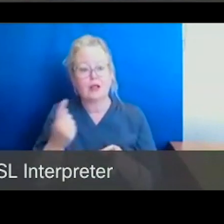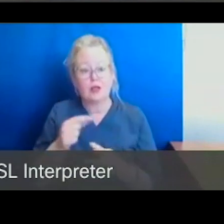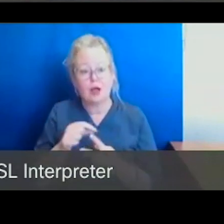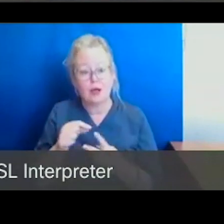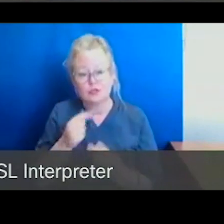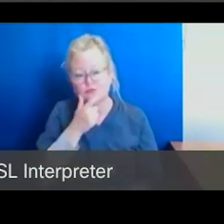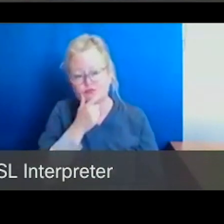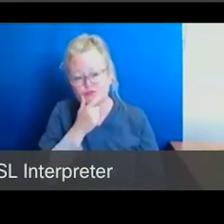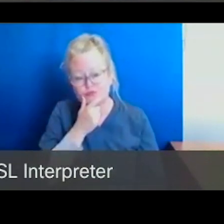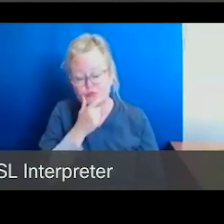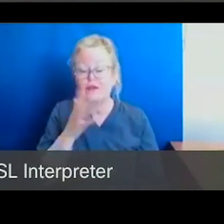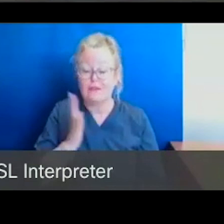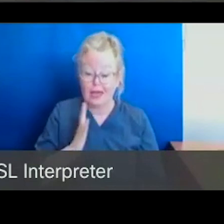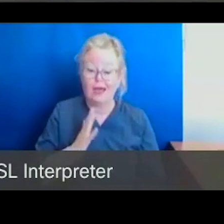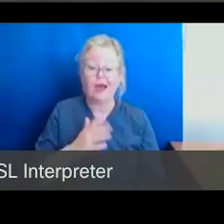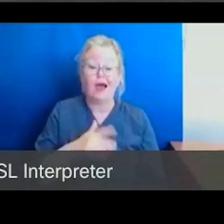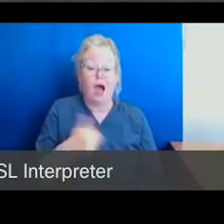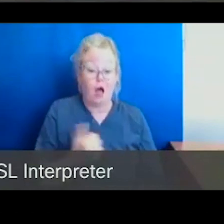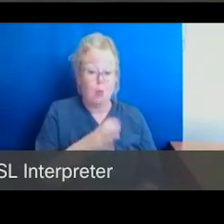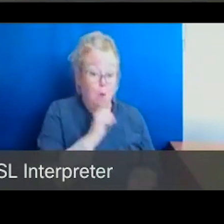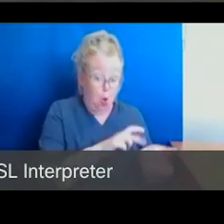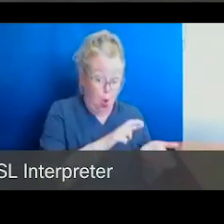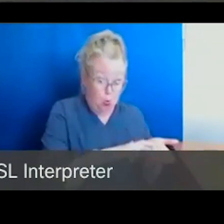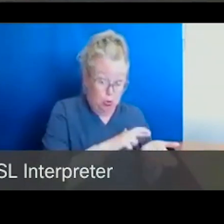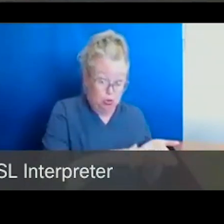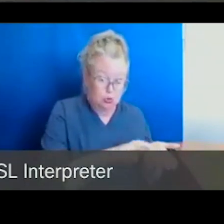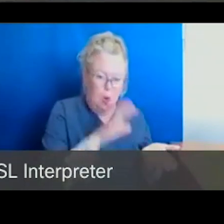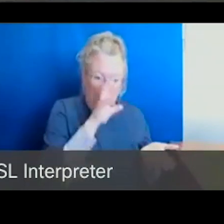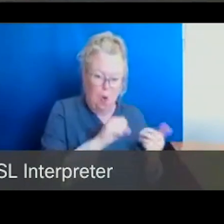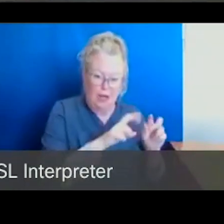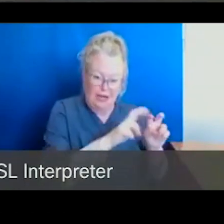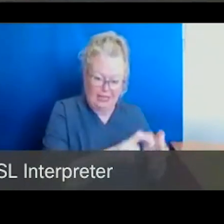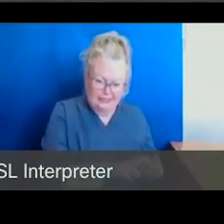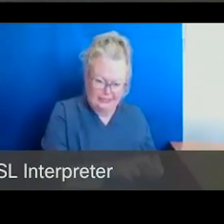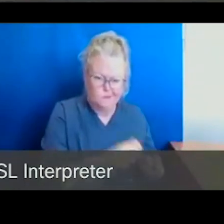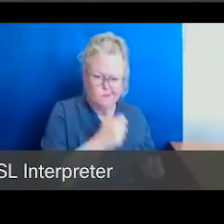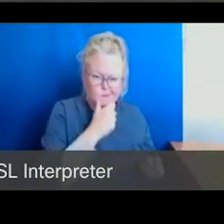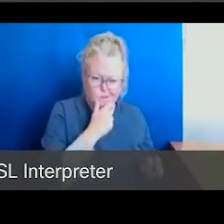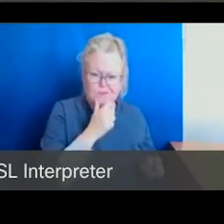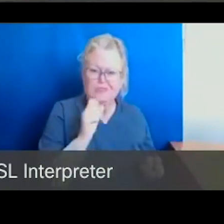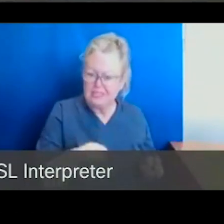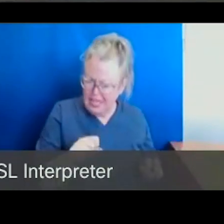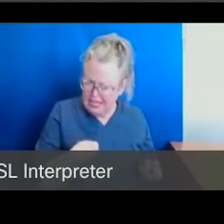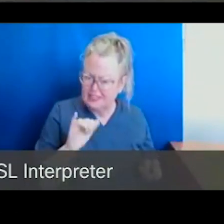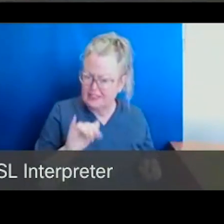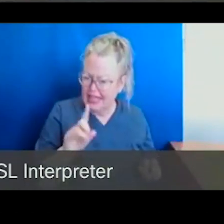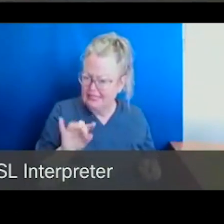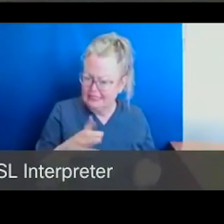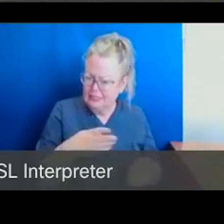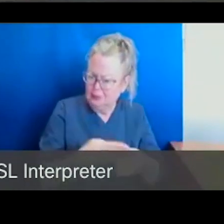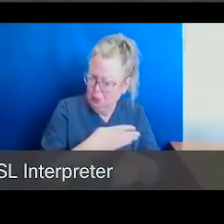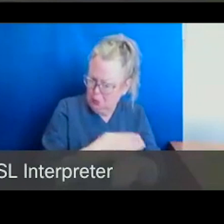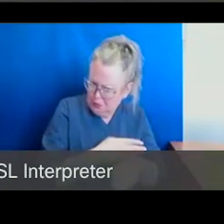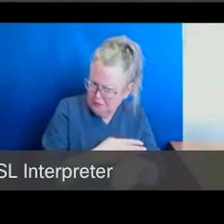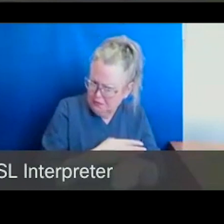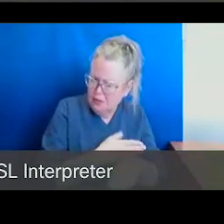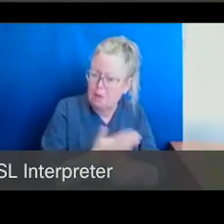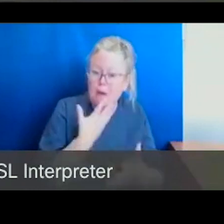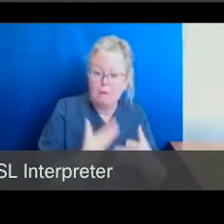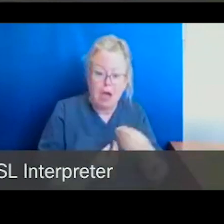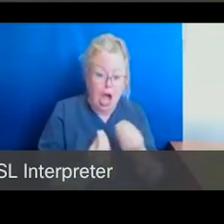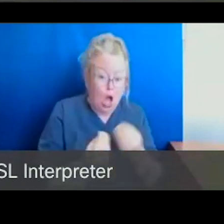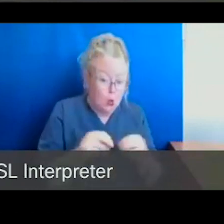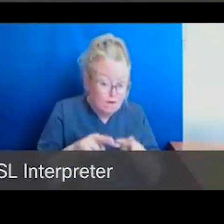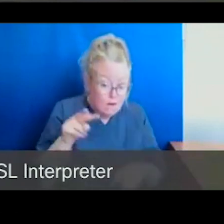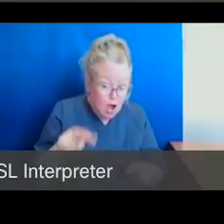at a past analysis and realizing that the SLDS has improved over time and maybe has a new variable that you could use in